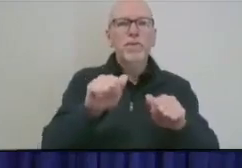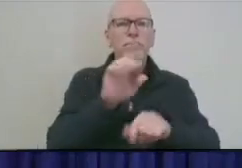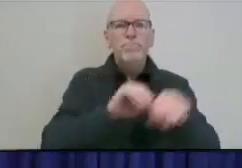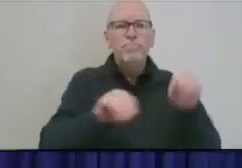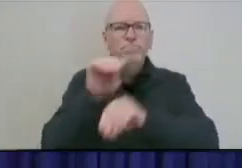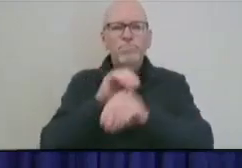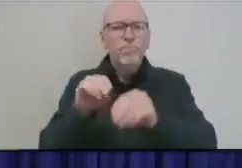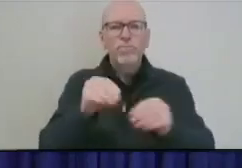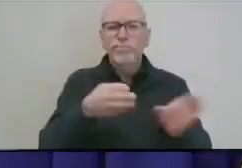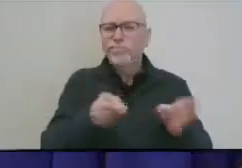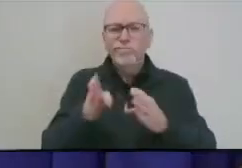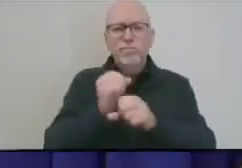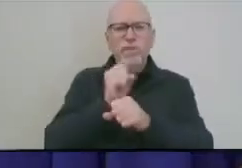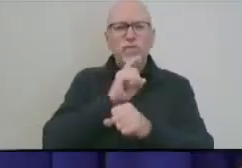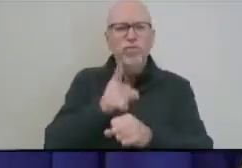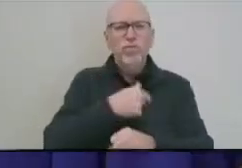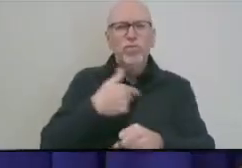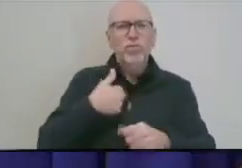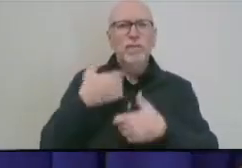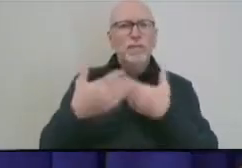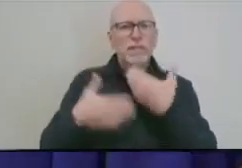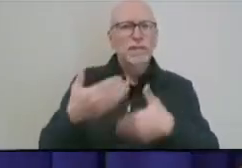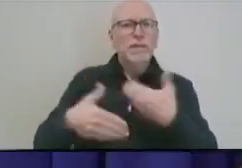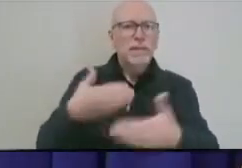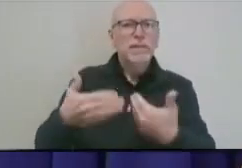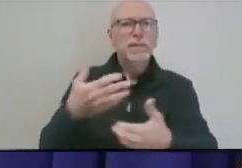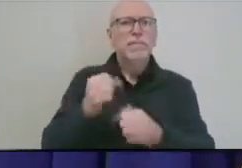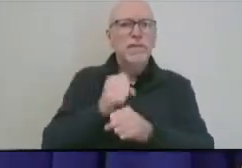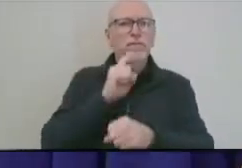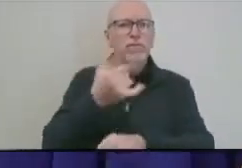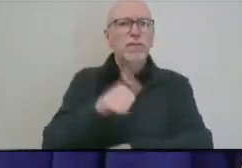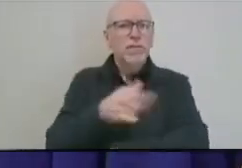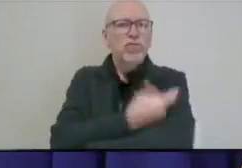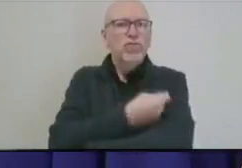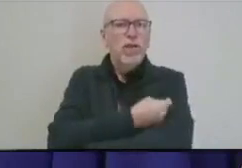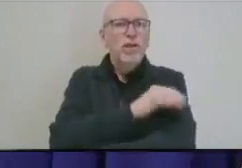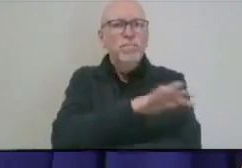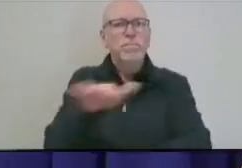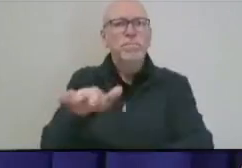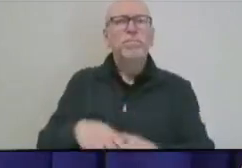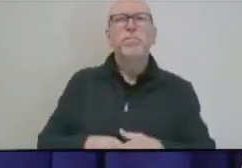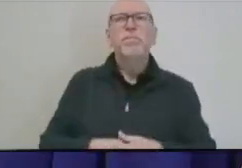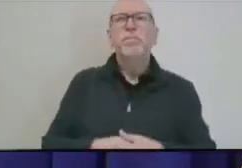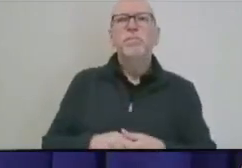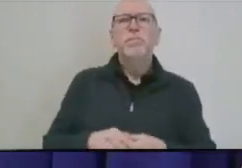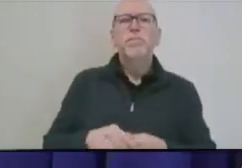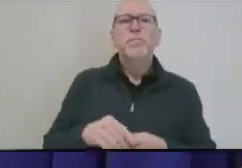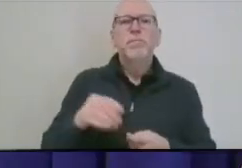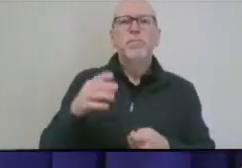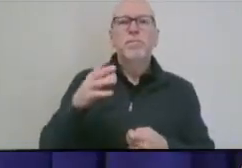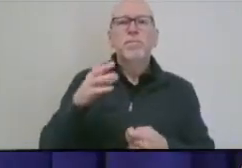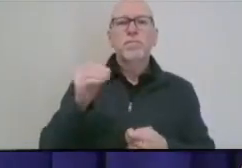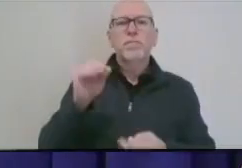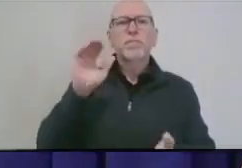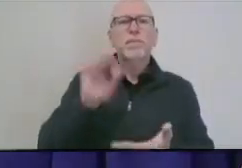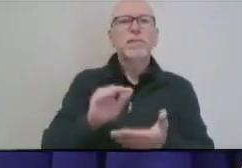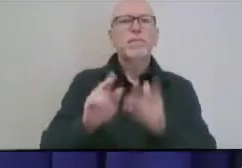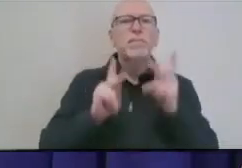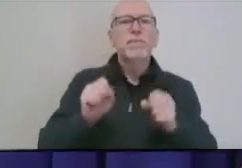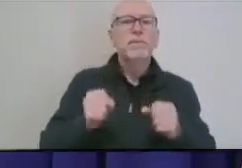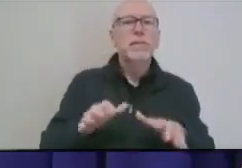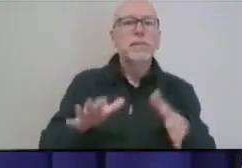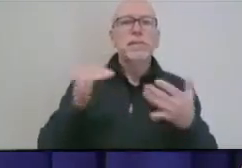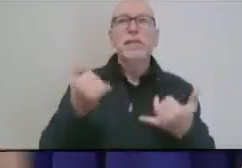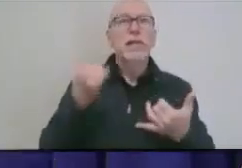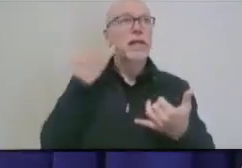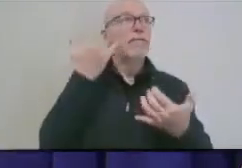pivot and make sure that we were getting people those shots in the arms and lessening the anxiety of, oh no, now